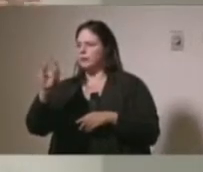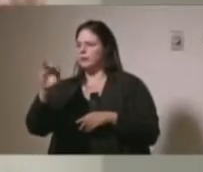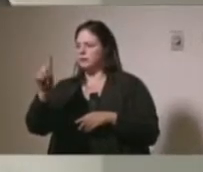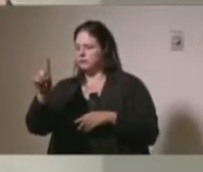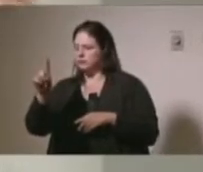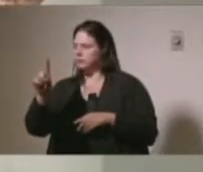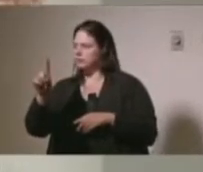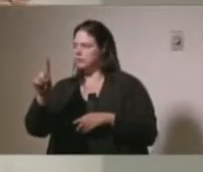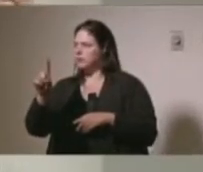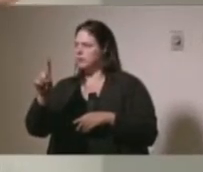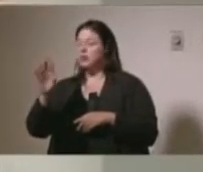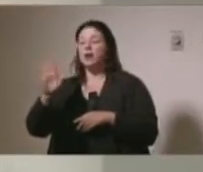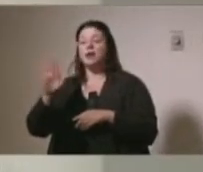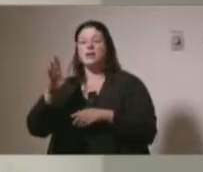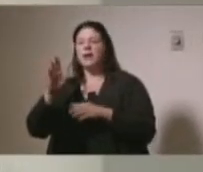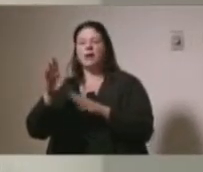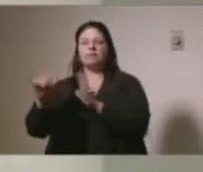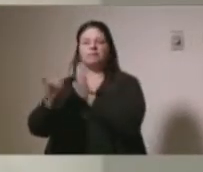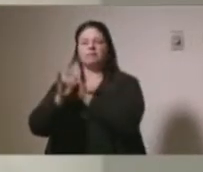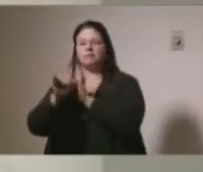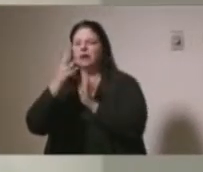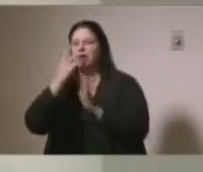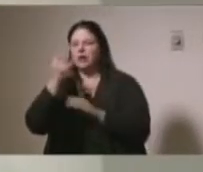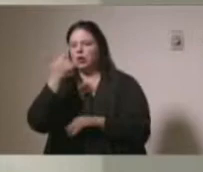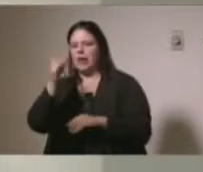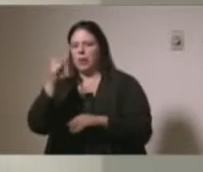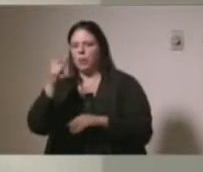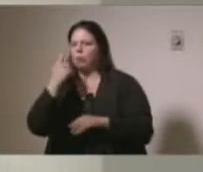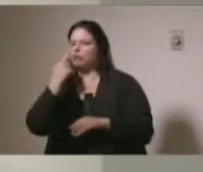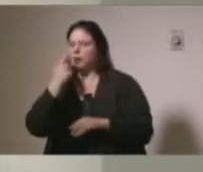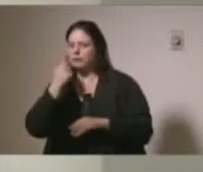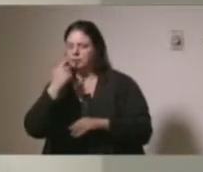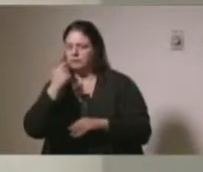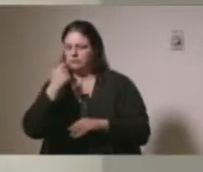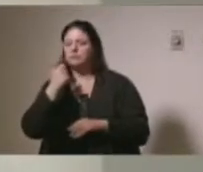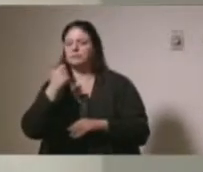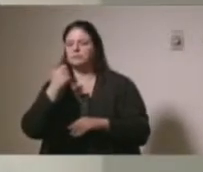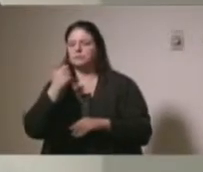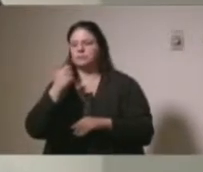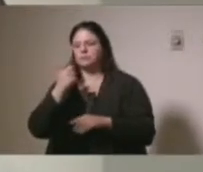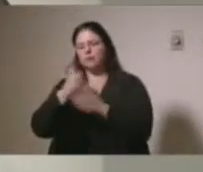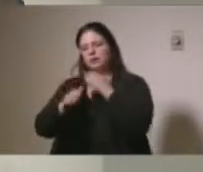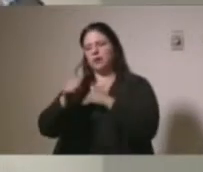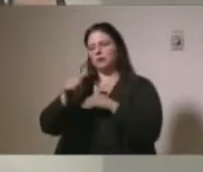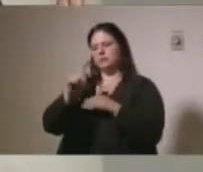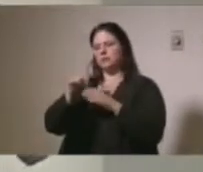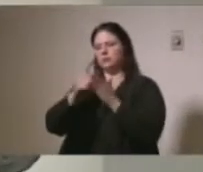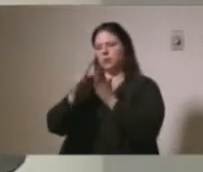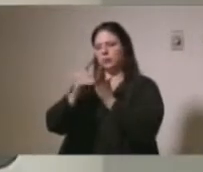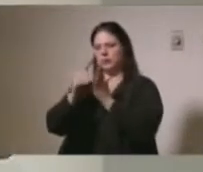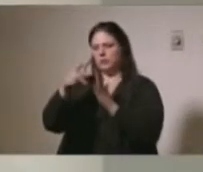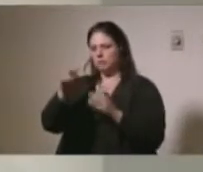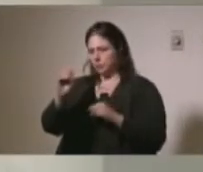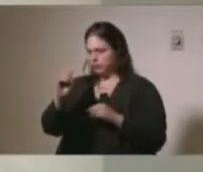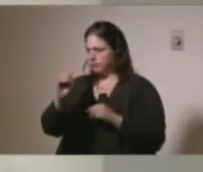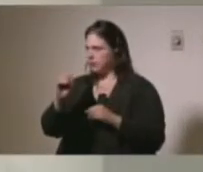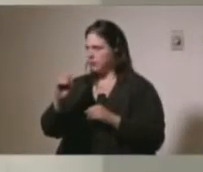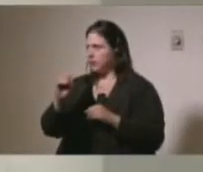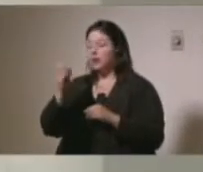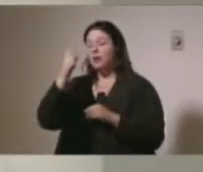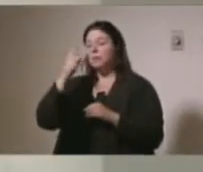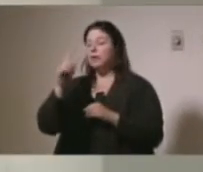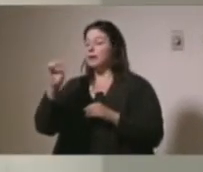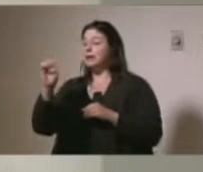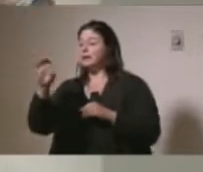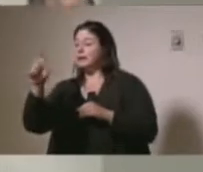they're a yellow, like the colour is yellow and red, you know, which is New Zealand Post. And what they want to do is put those two together